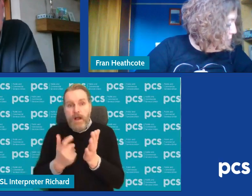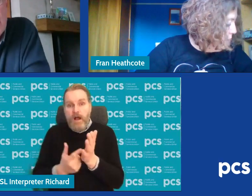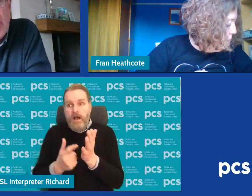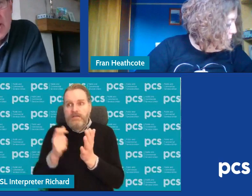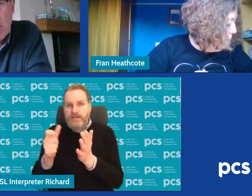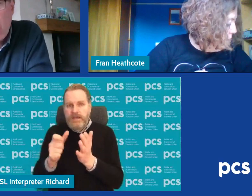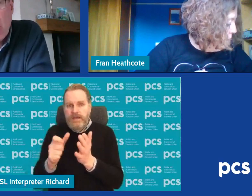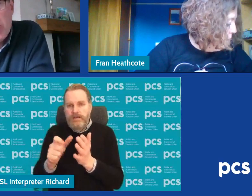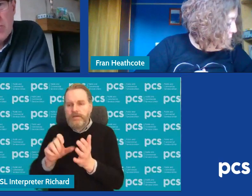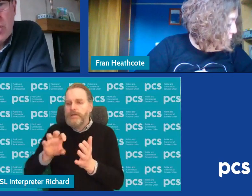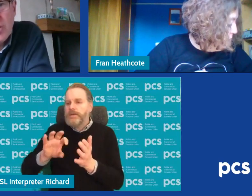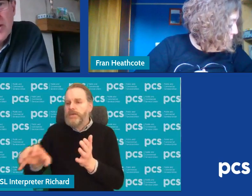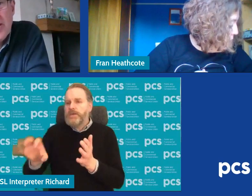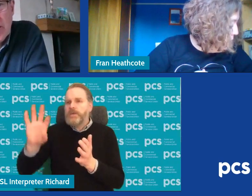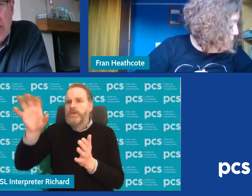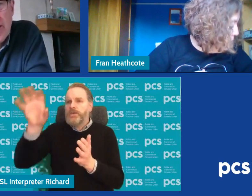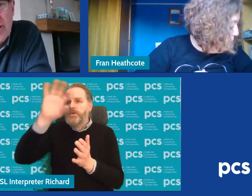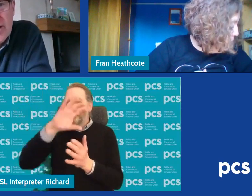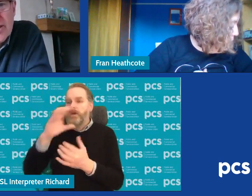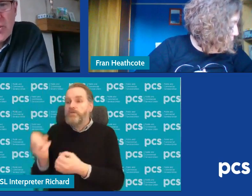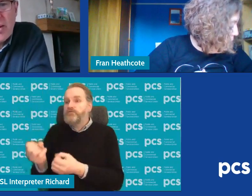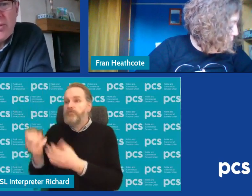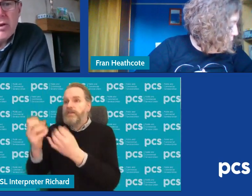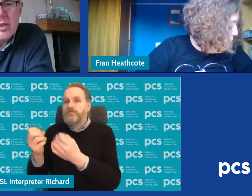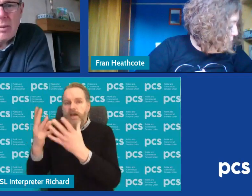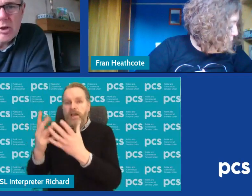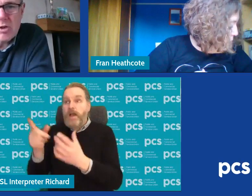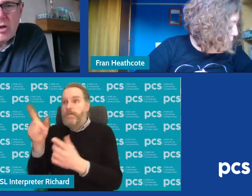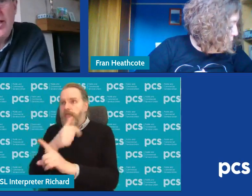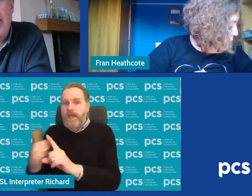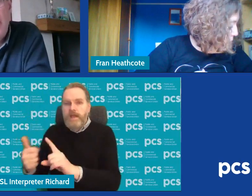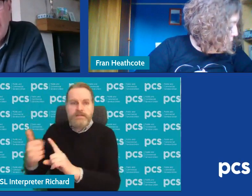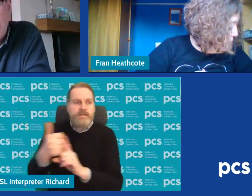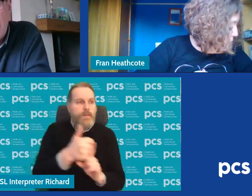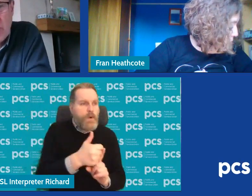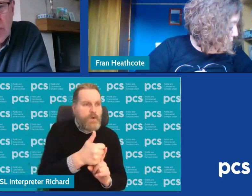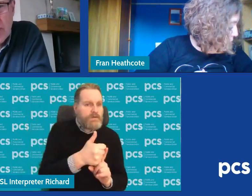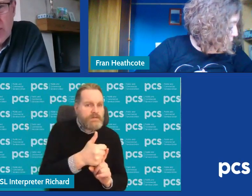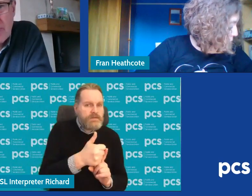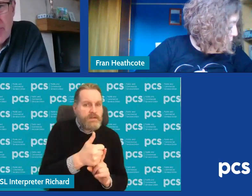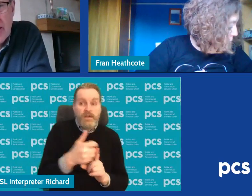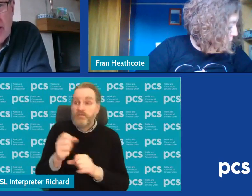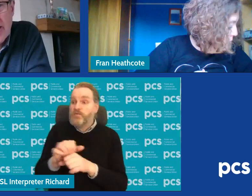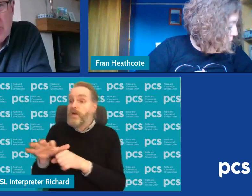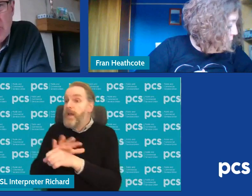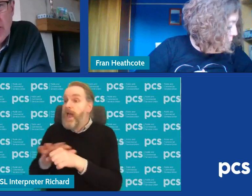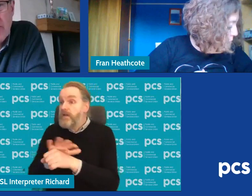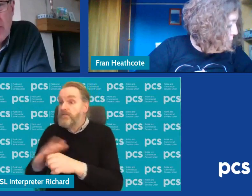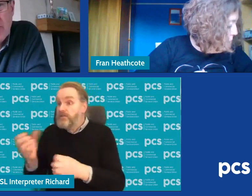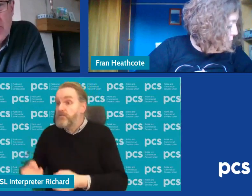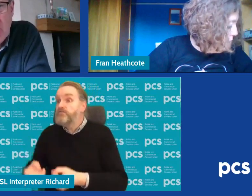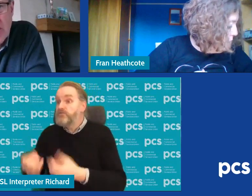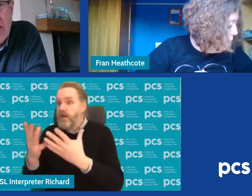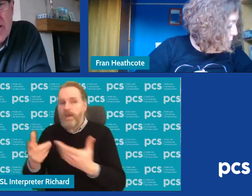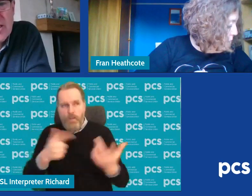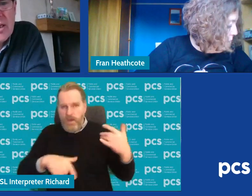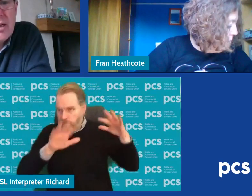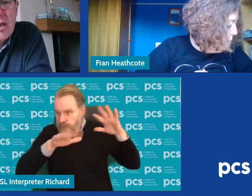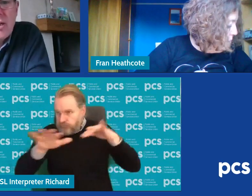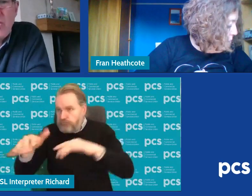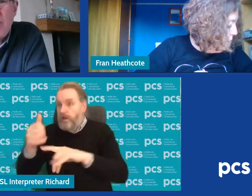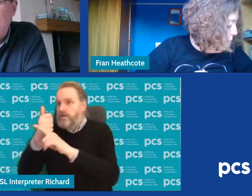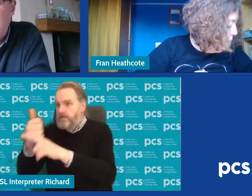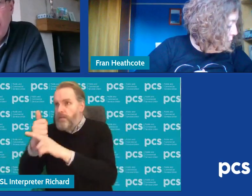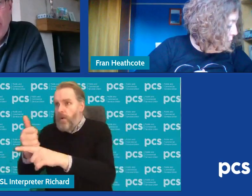campaign is we're all supporting each other. So where we've got some on strike, we want to go to their picket lines. We want to give them